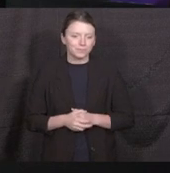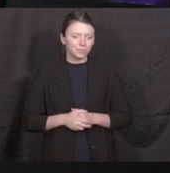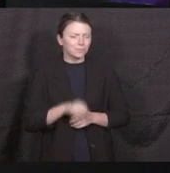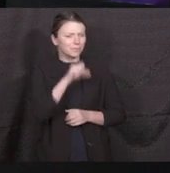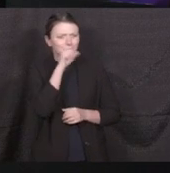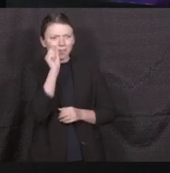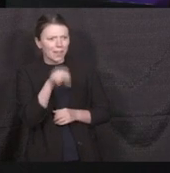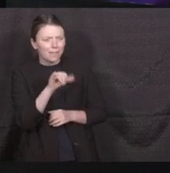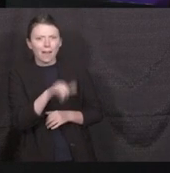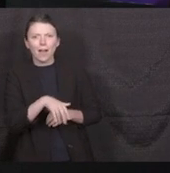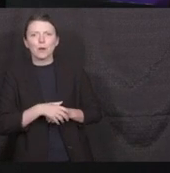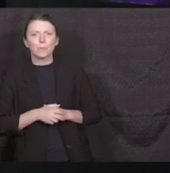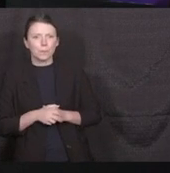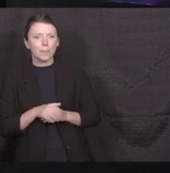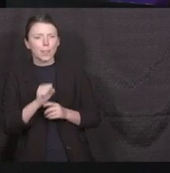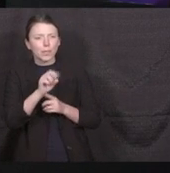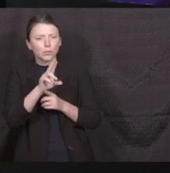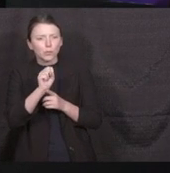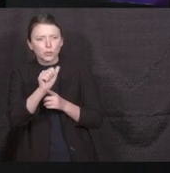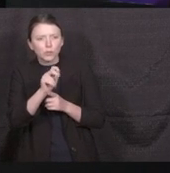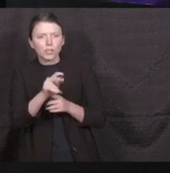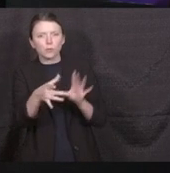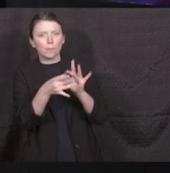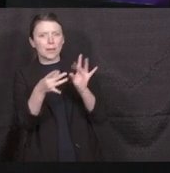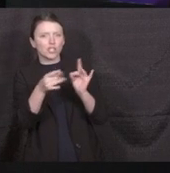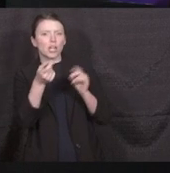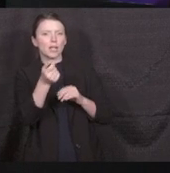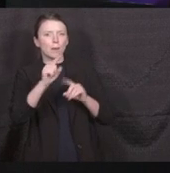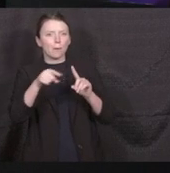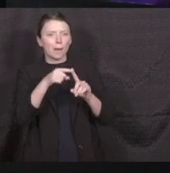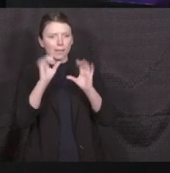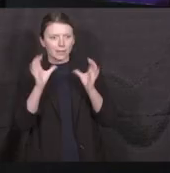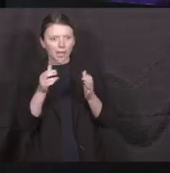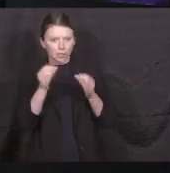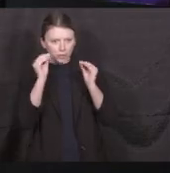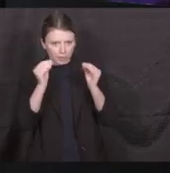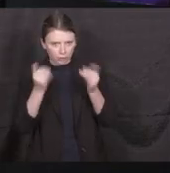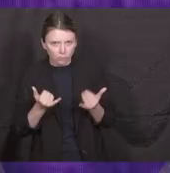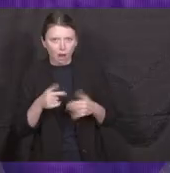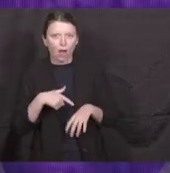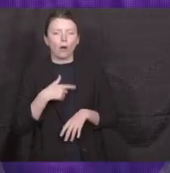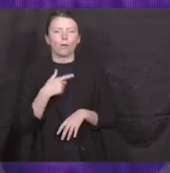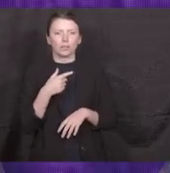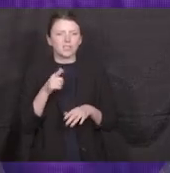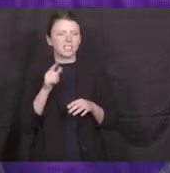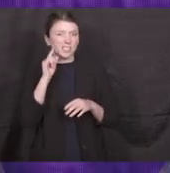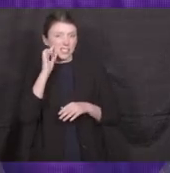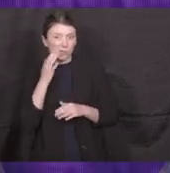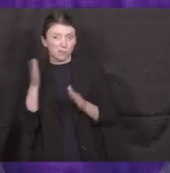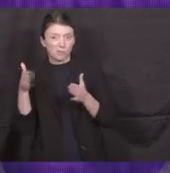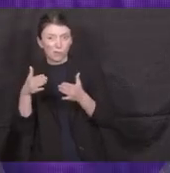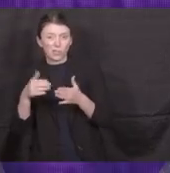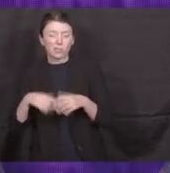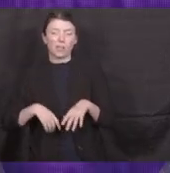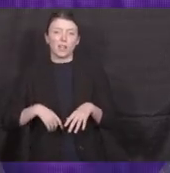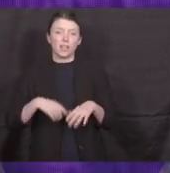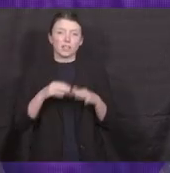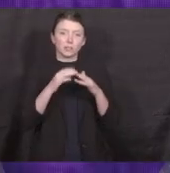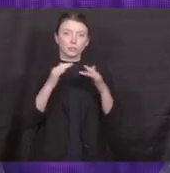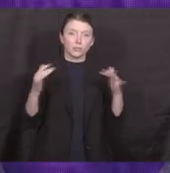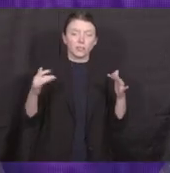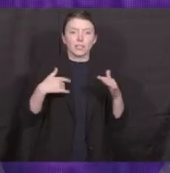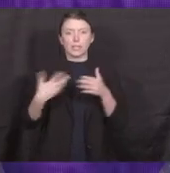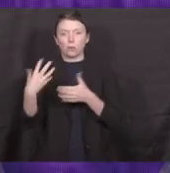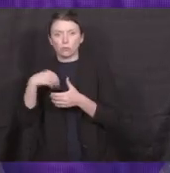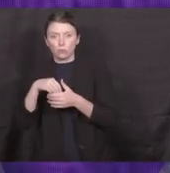that. You know, Susan, you mentioned a little bit about the class that you're teaching. It's, you know, certainly focused on inclusion and diversity built into